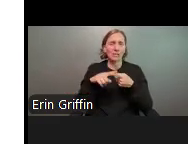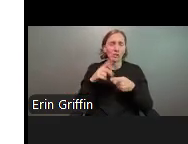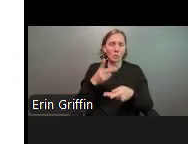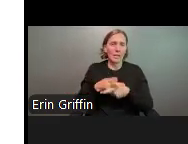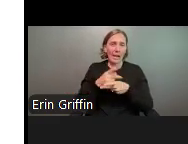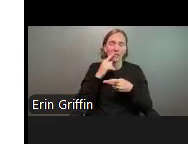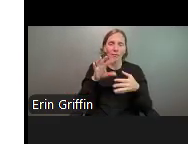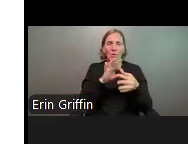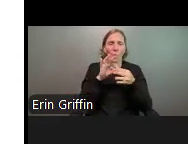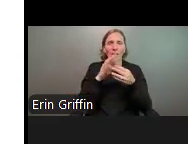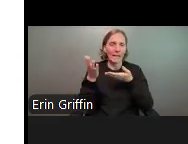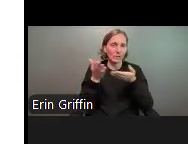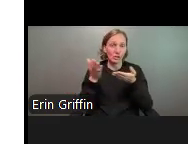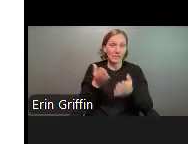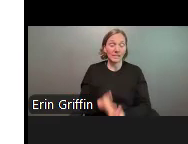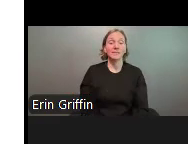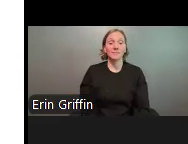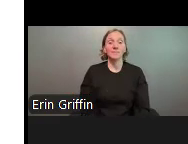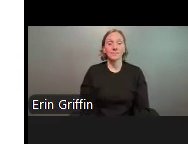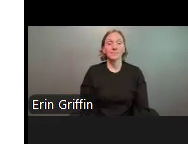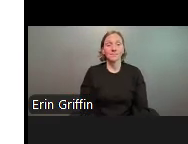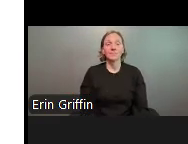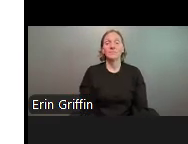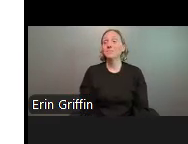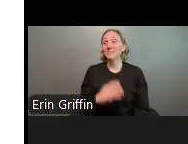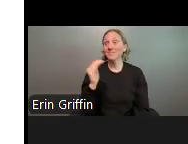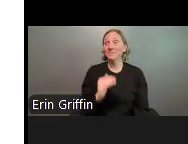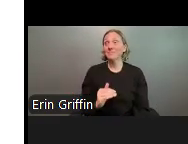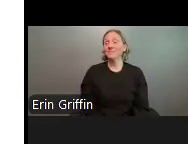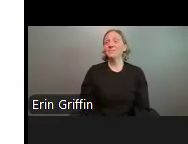needed for these. Thanks. Next slide.